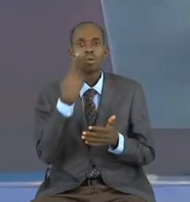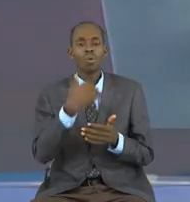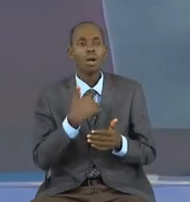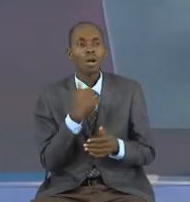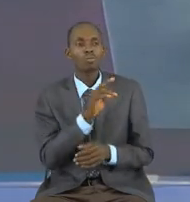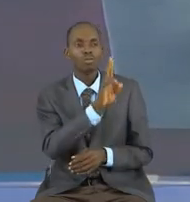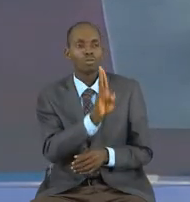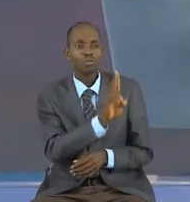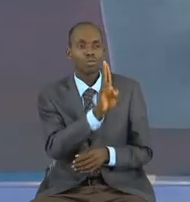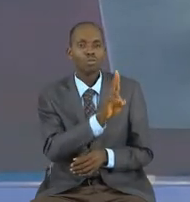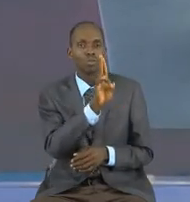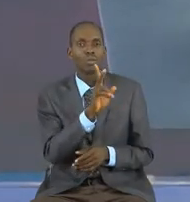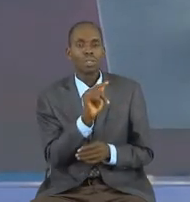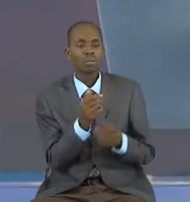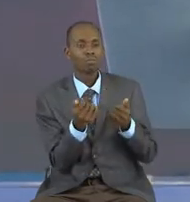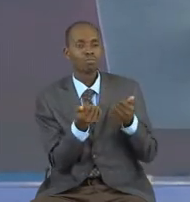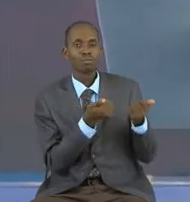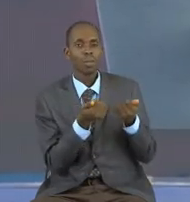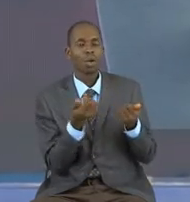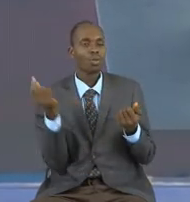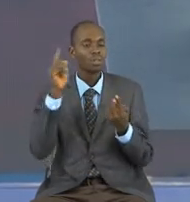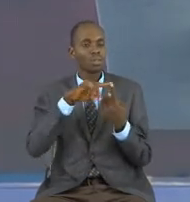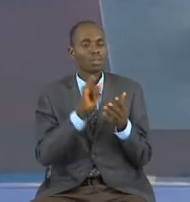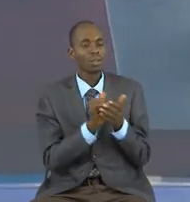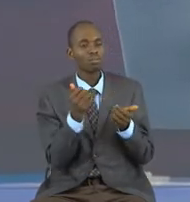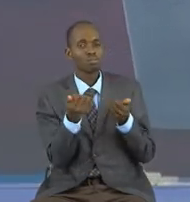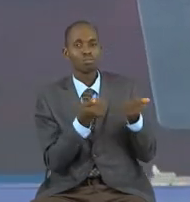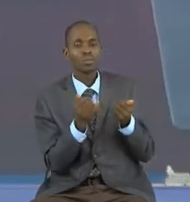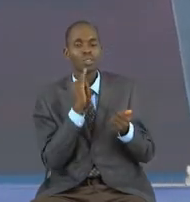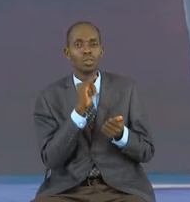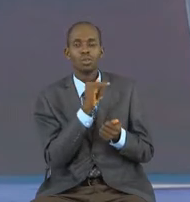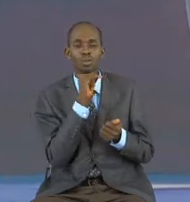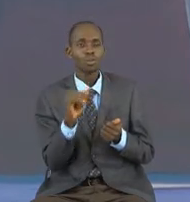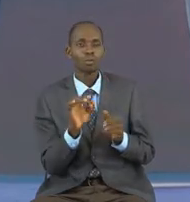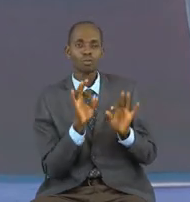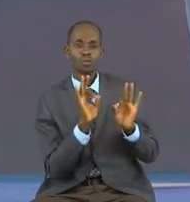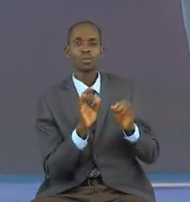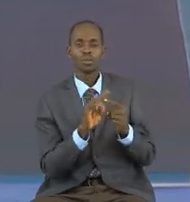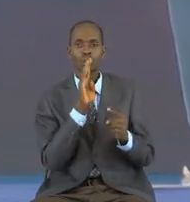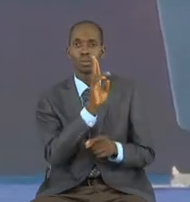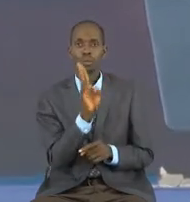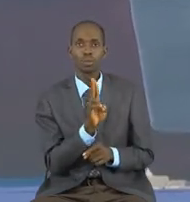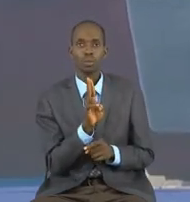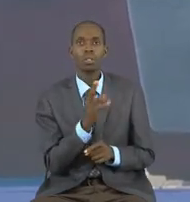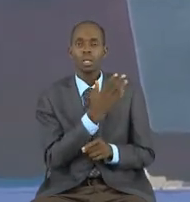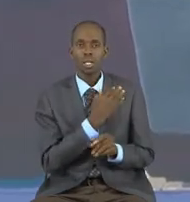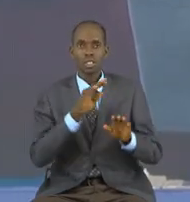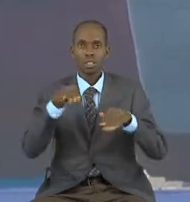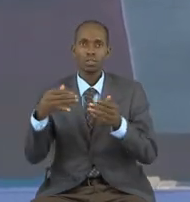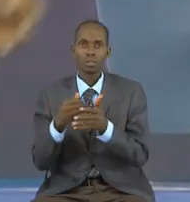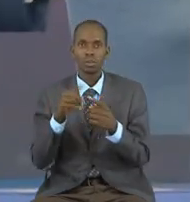no more usable. And he has given you that. And when you turn on the